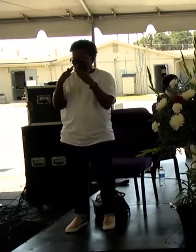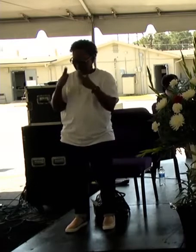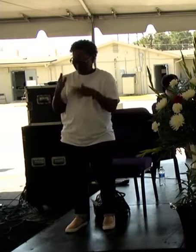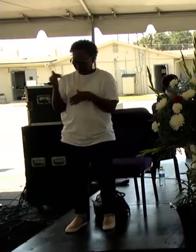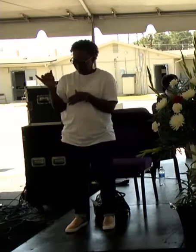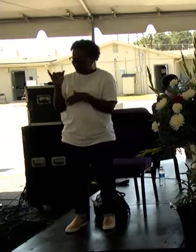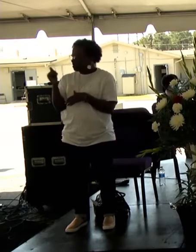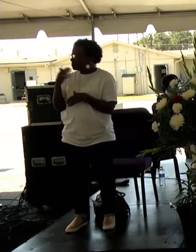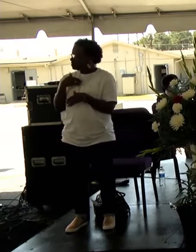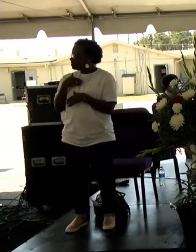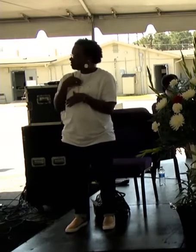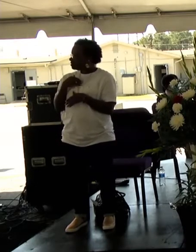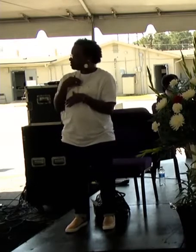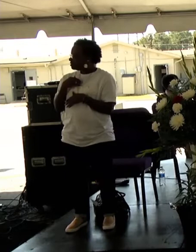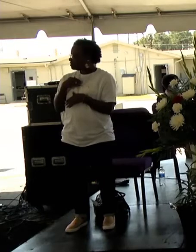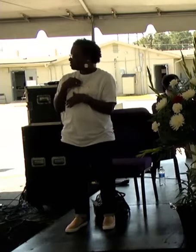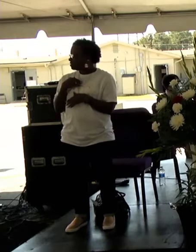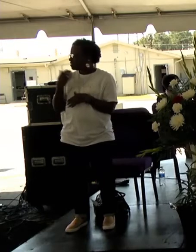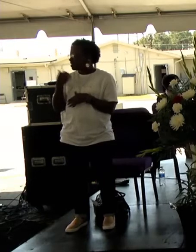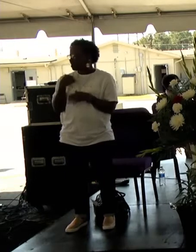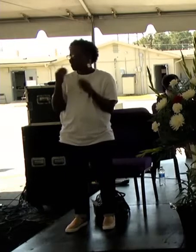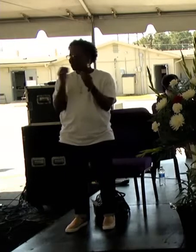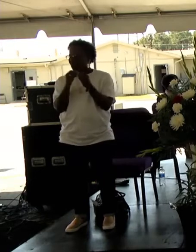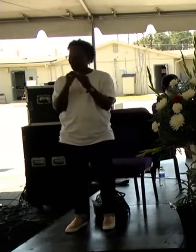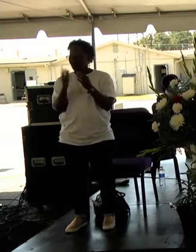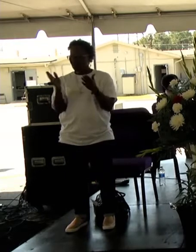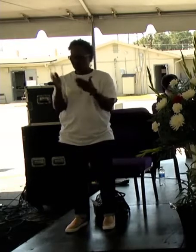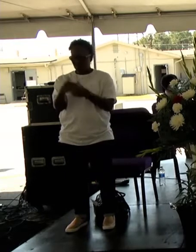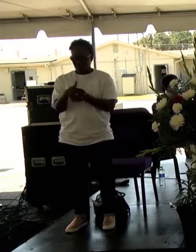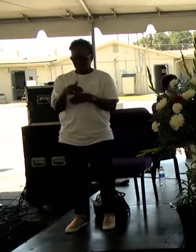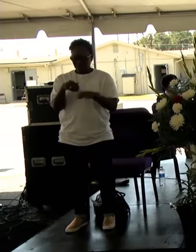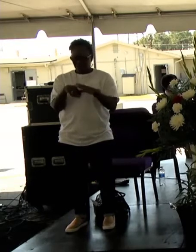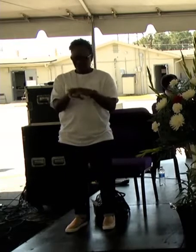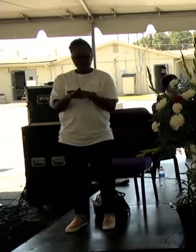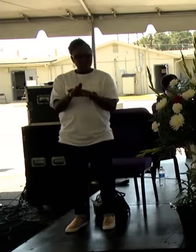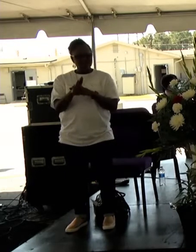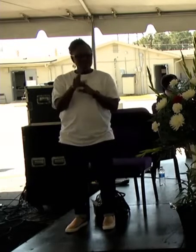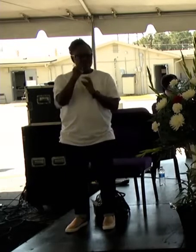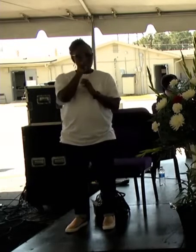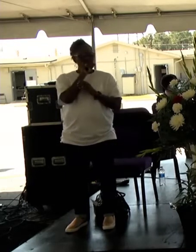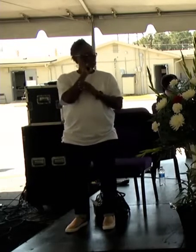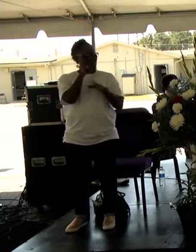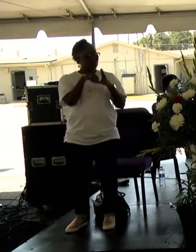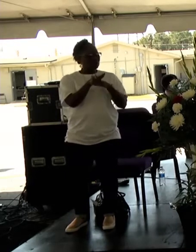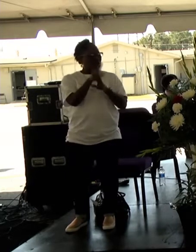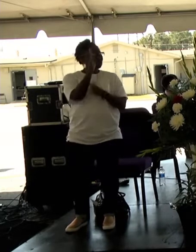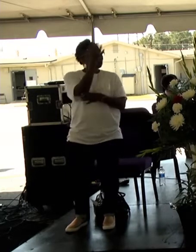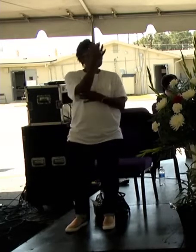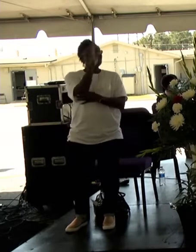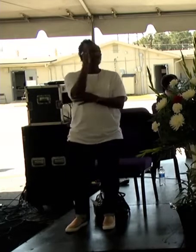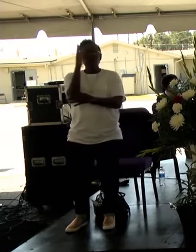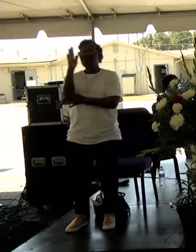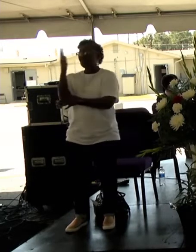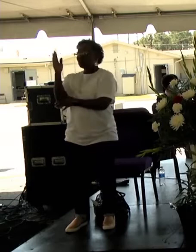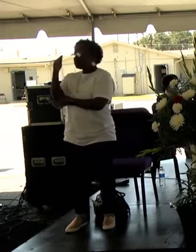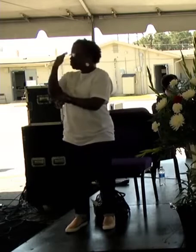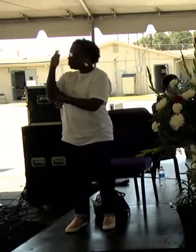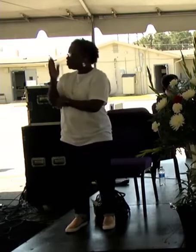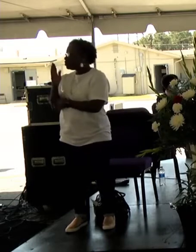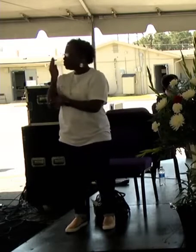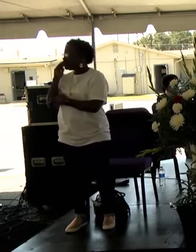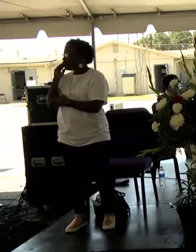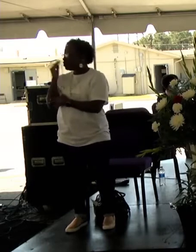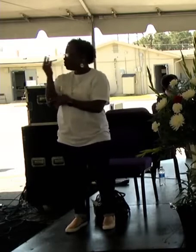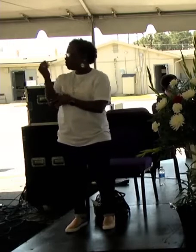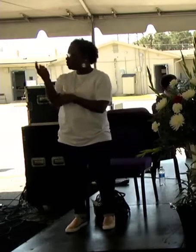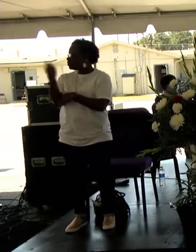there are more boxes on your front porch than birds in the trees. You never know when they're going to come. And a